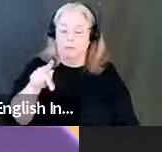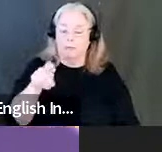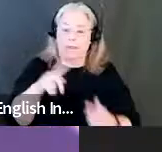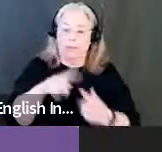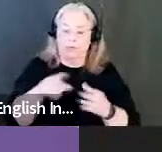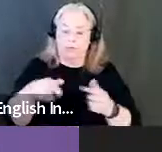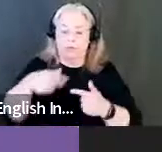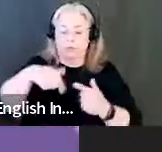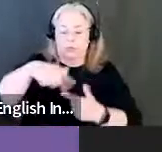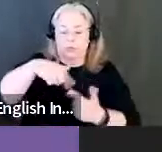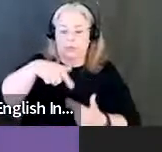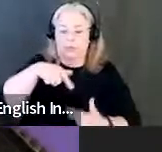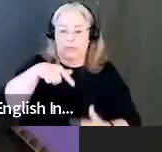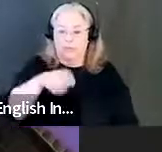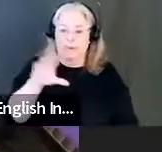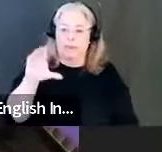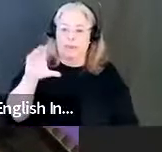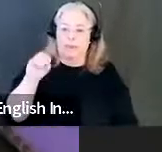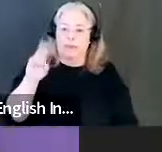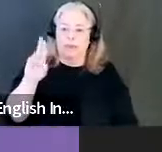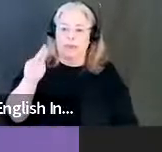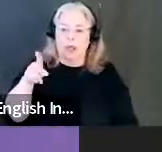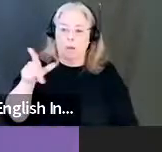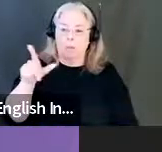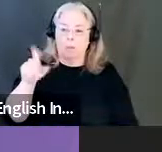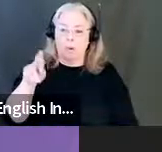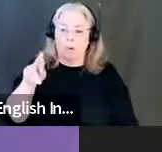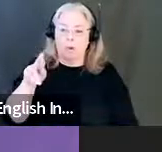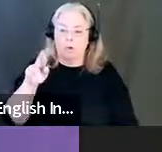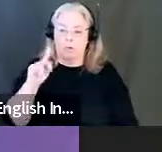coupler and I've got some rotation here.